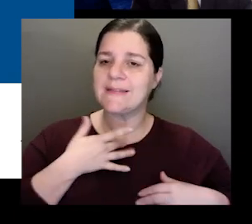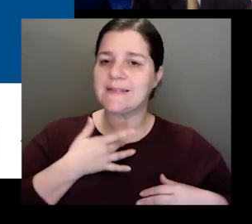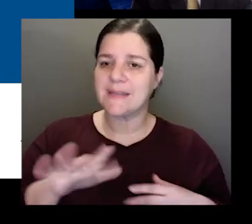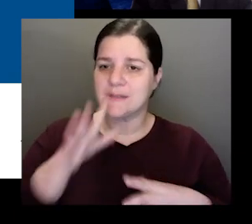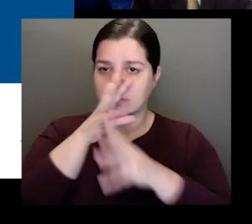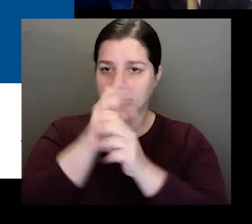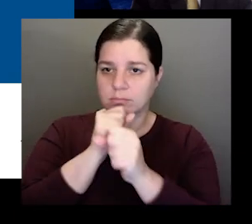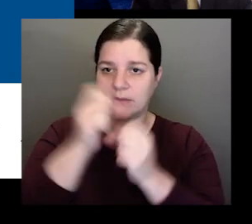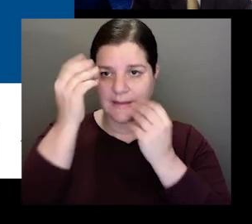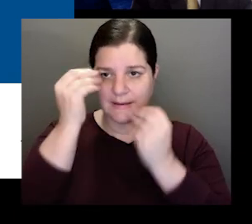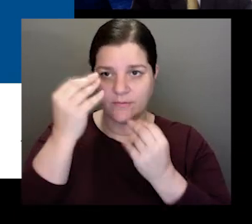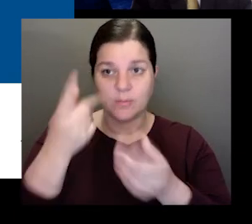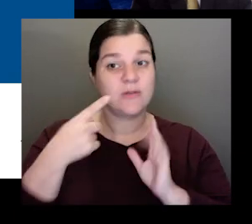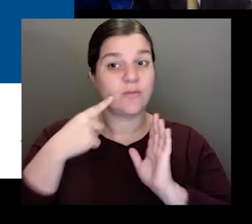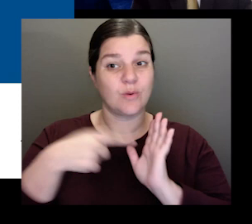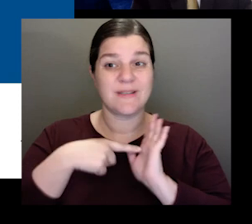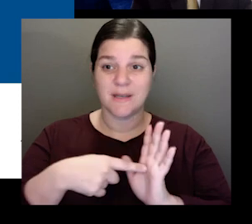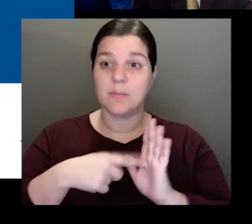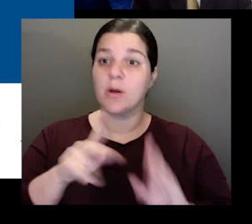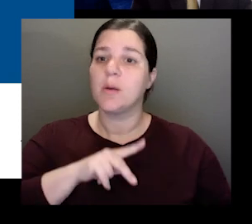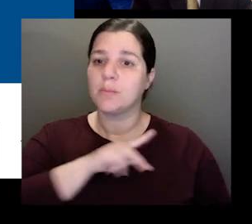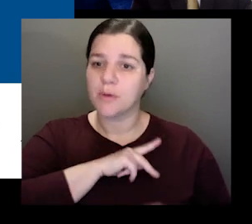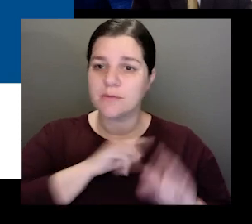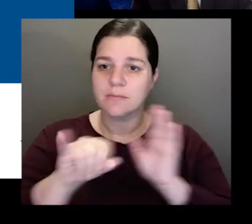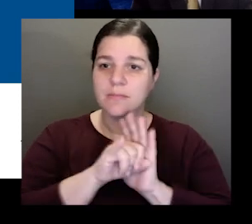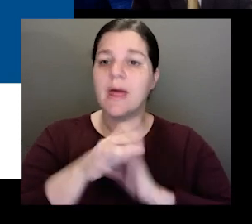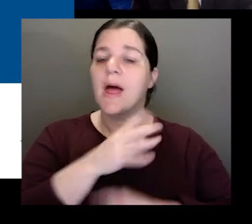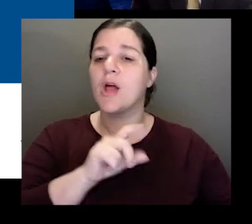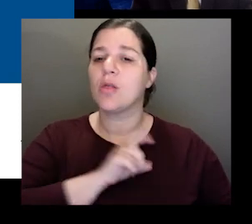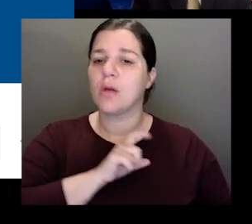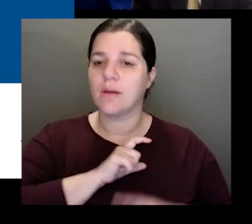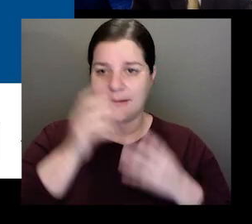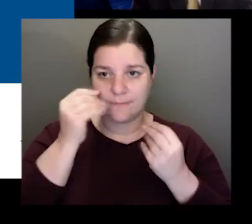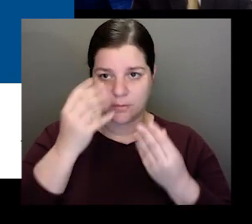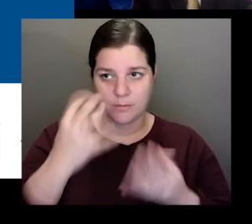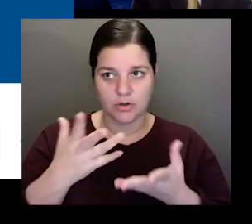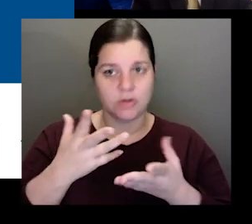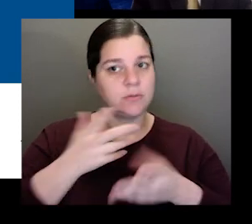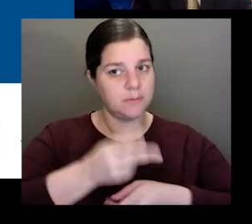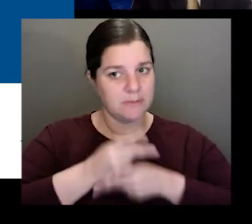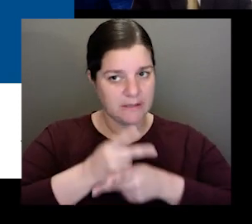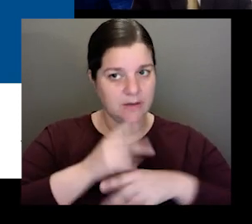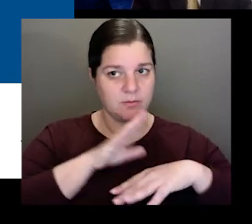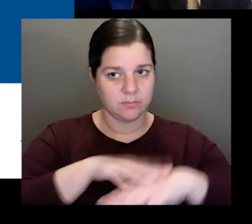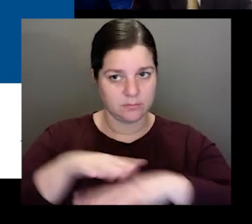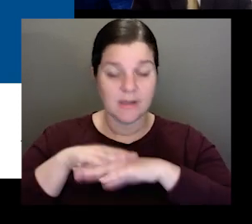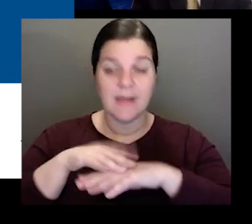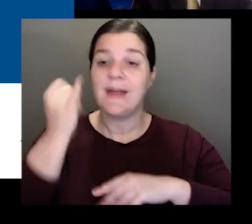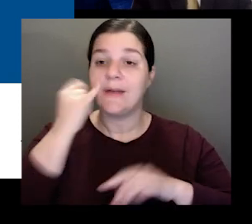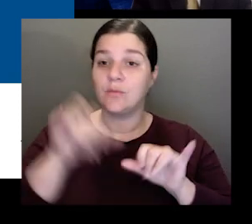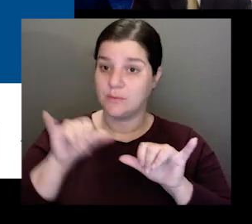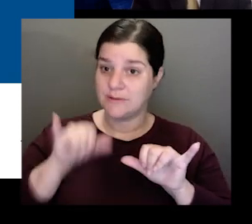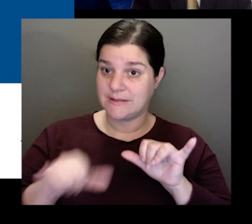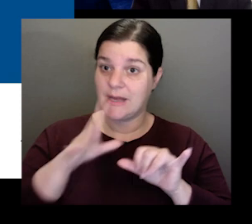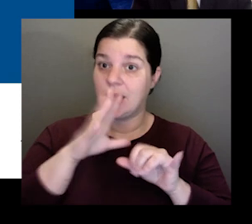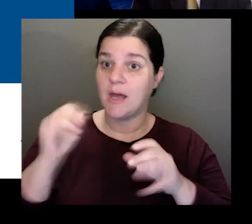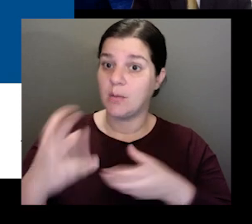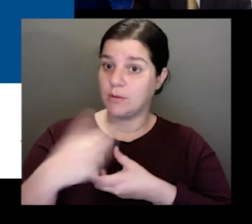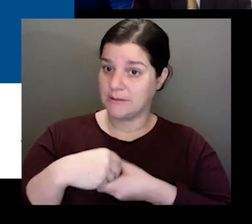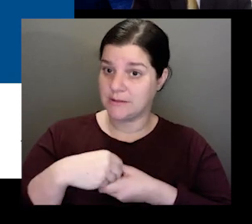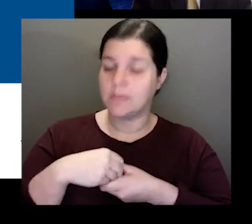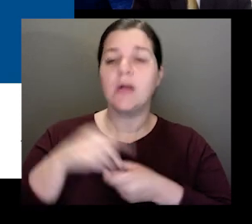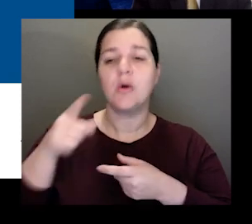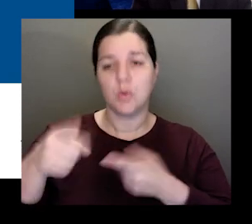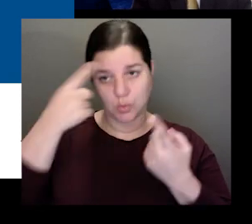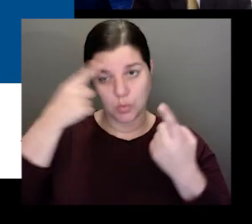including law enforcement and personally identifiable information. By staying and participating in this program, you are giving consent to being